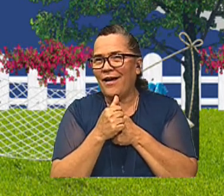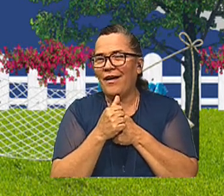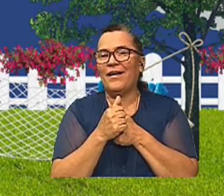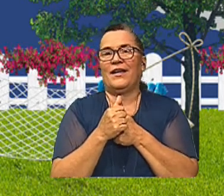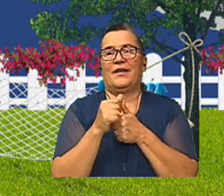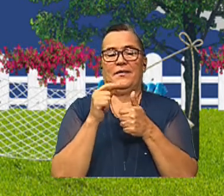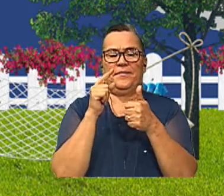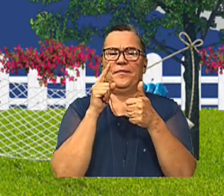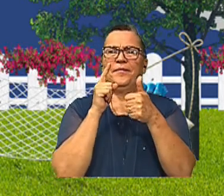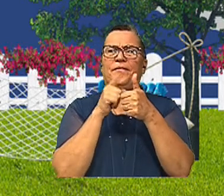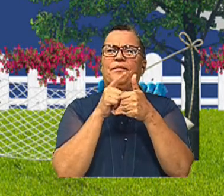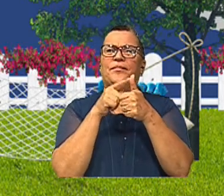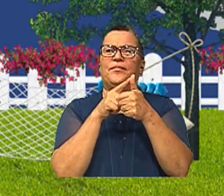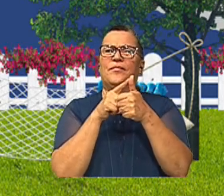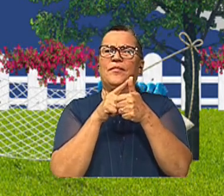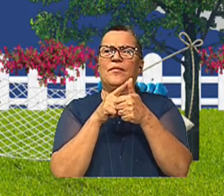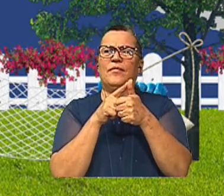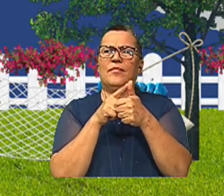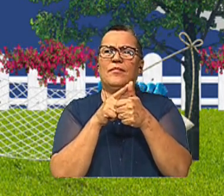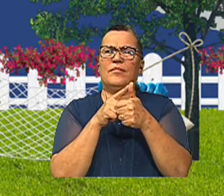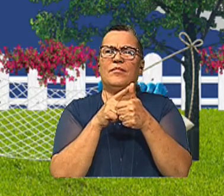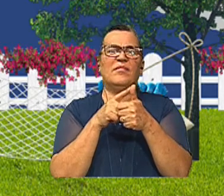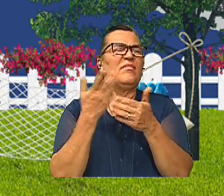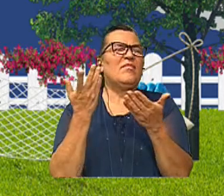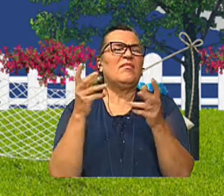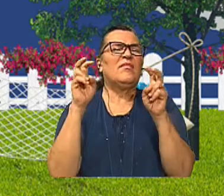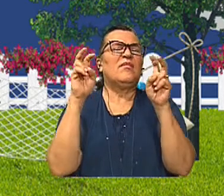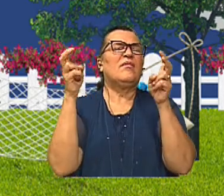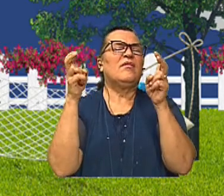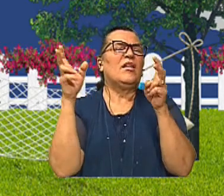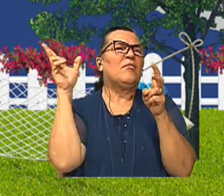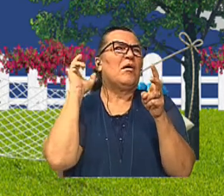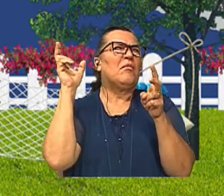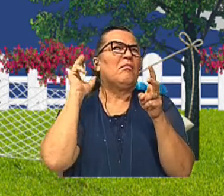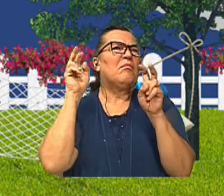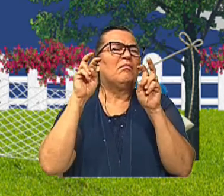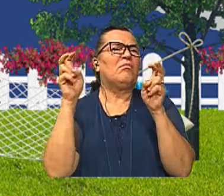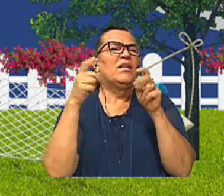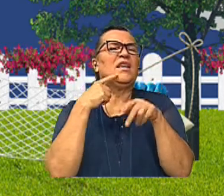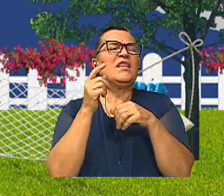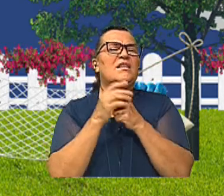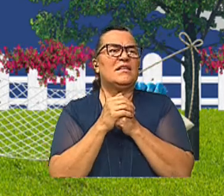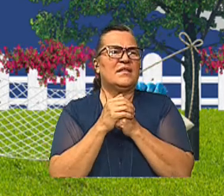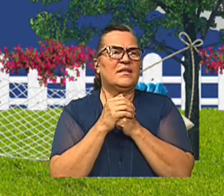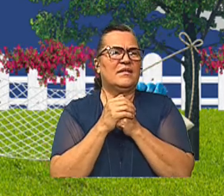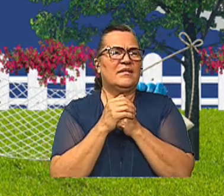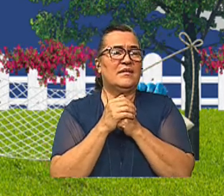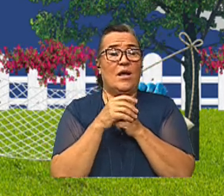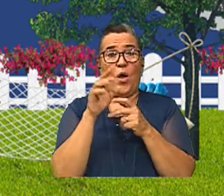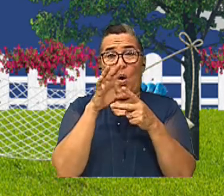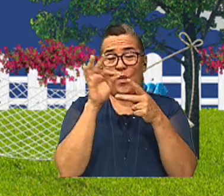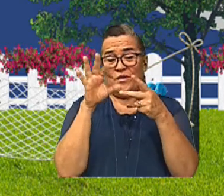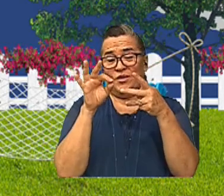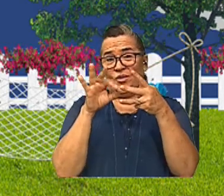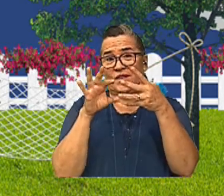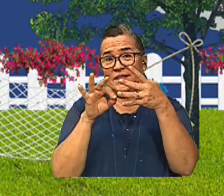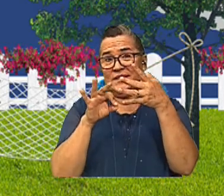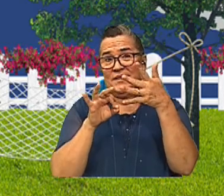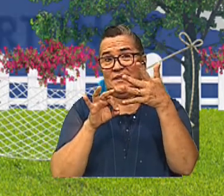is, what is the audio about, right? What's the audio about? Now, the options